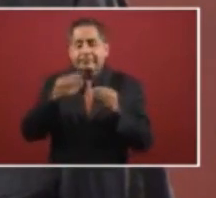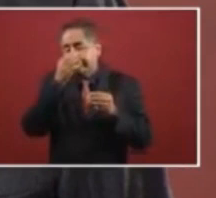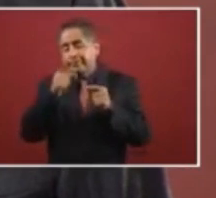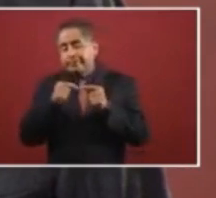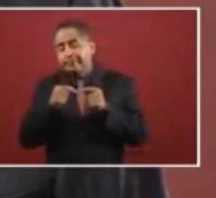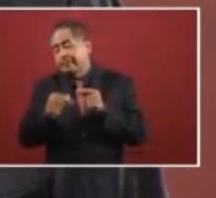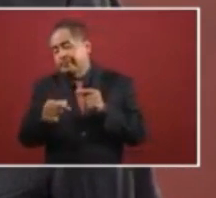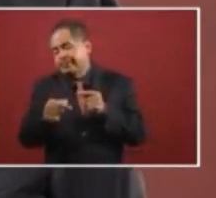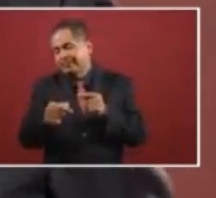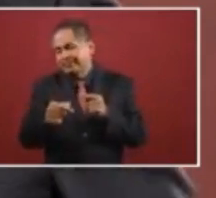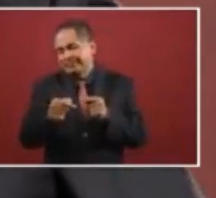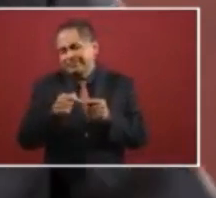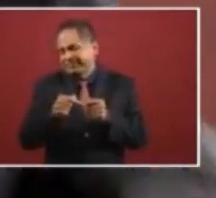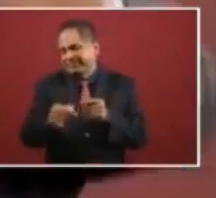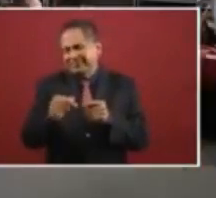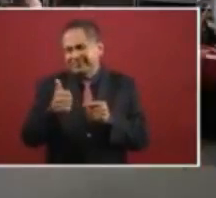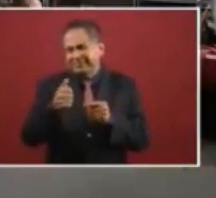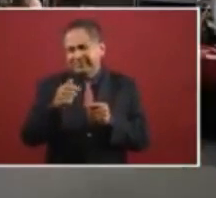6 kilometers